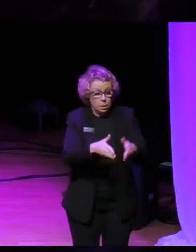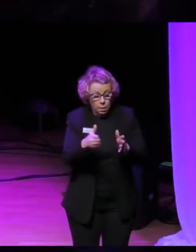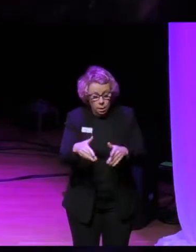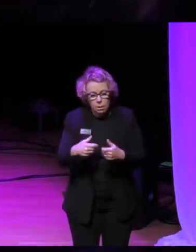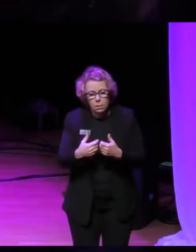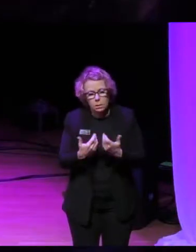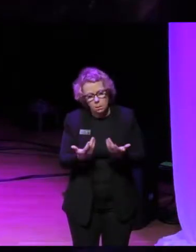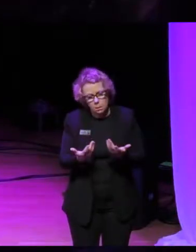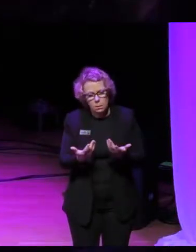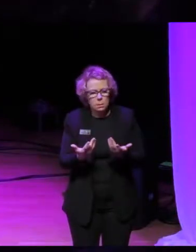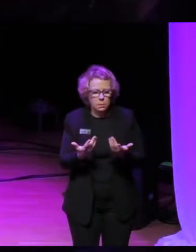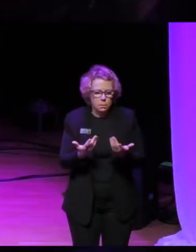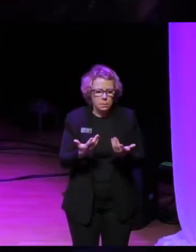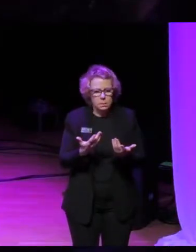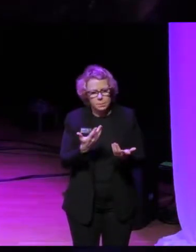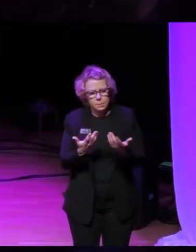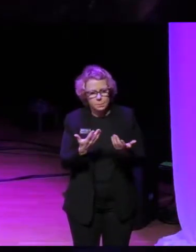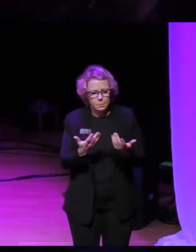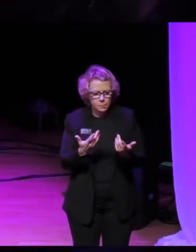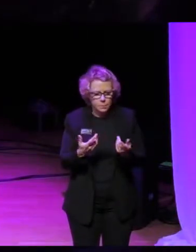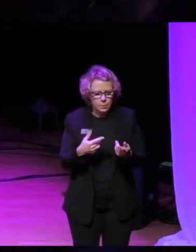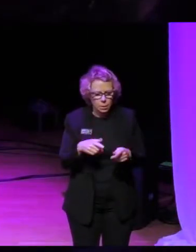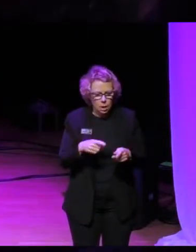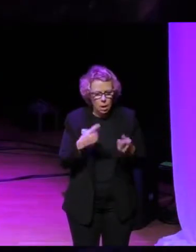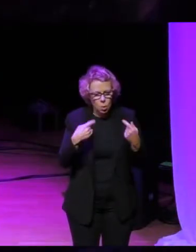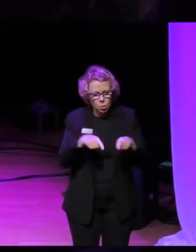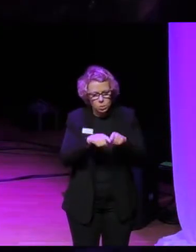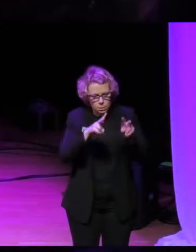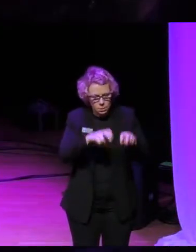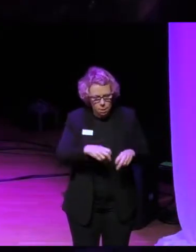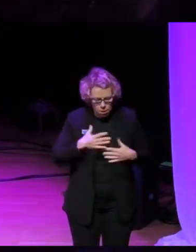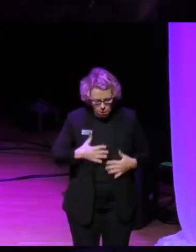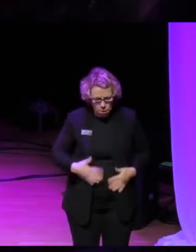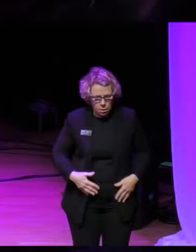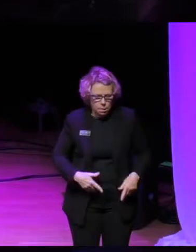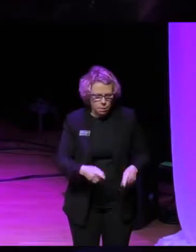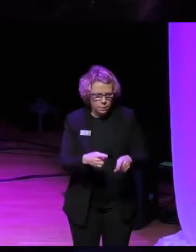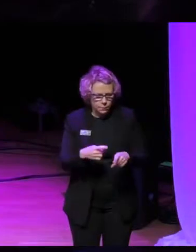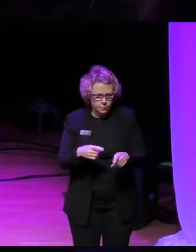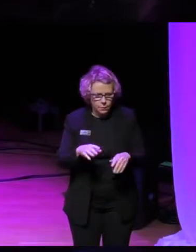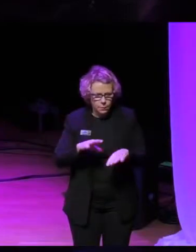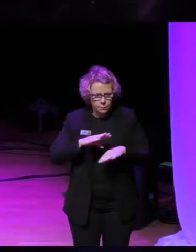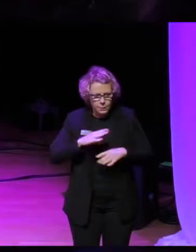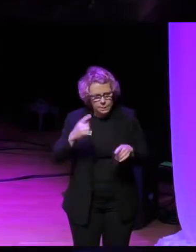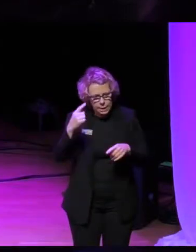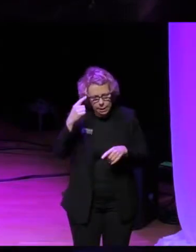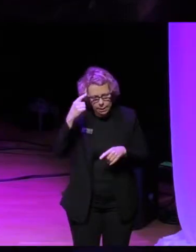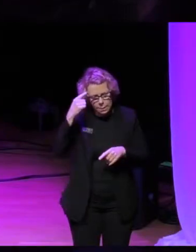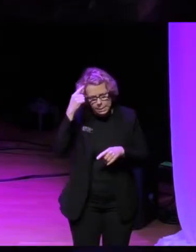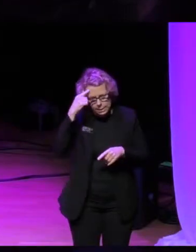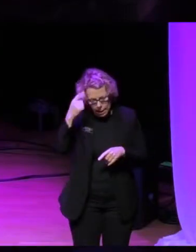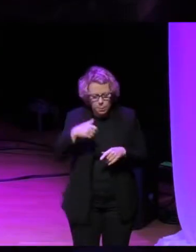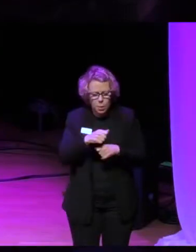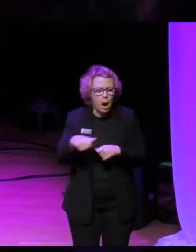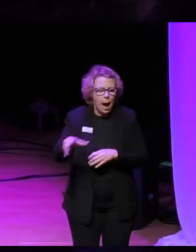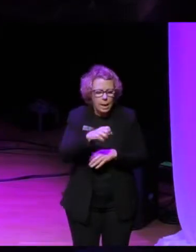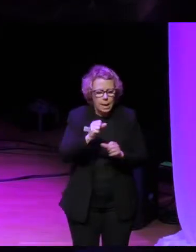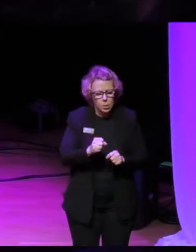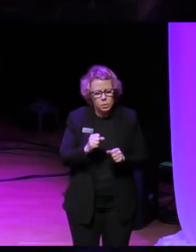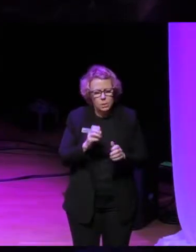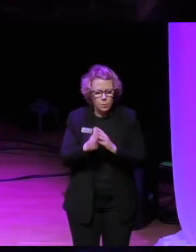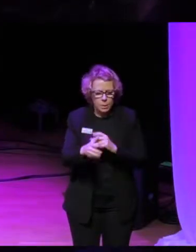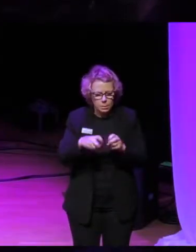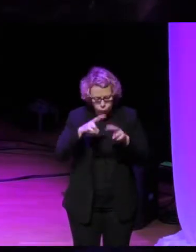submit to this search without any suspicion whatsoever. They require all individuals. It's anyone going through the checkpoint. But